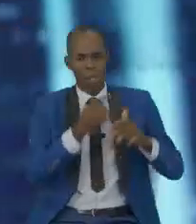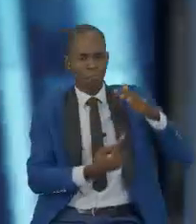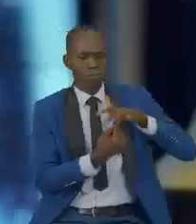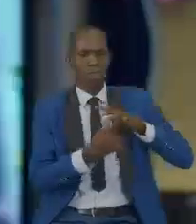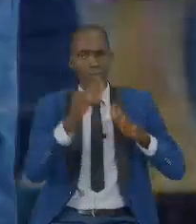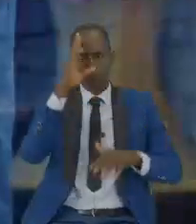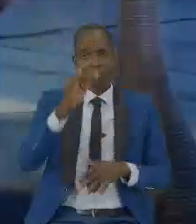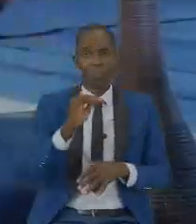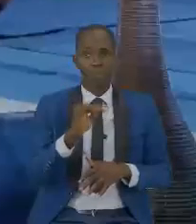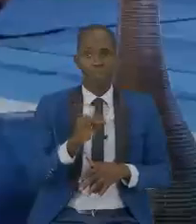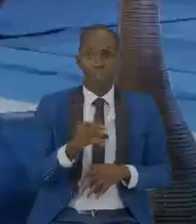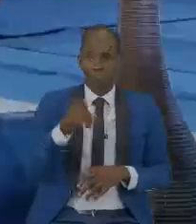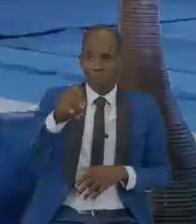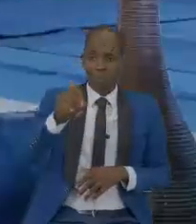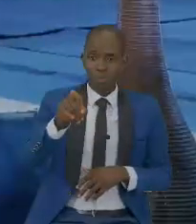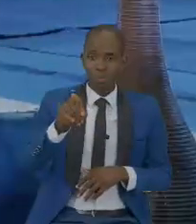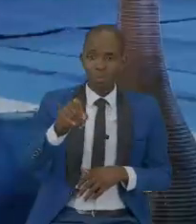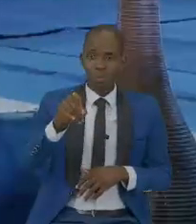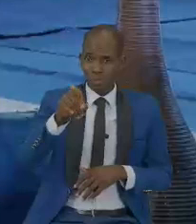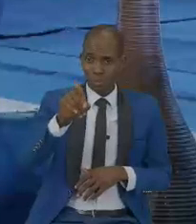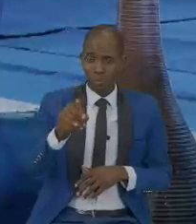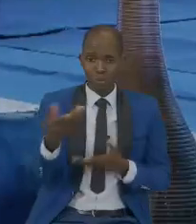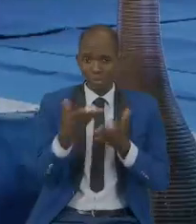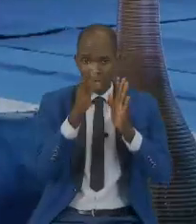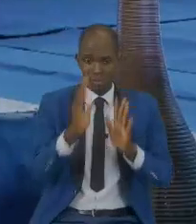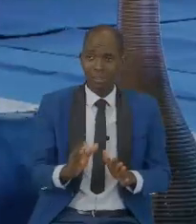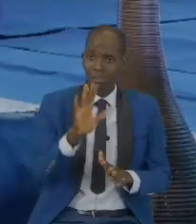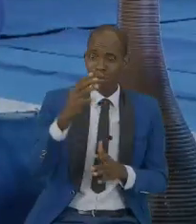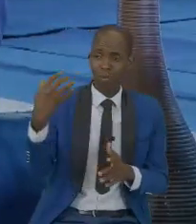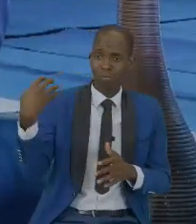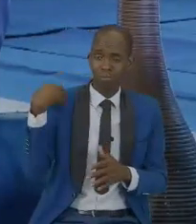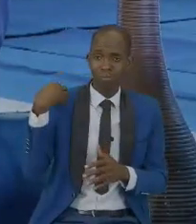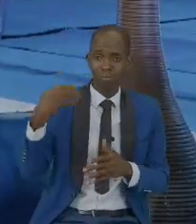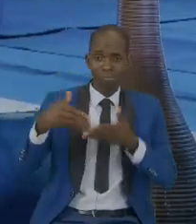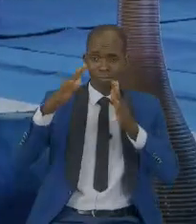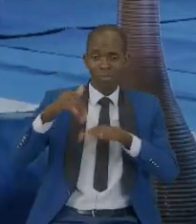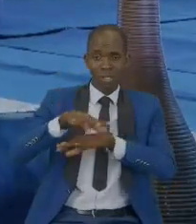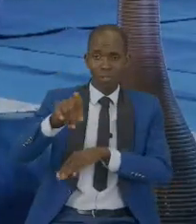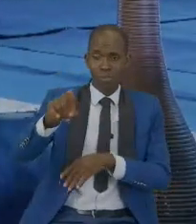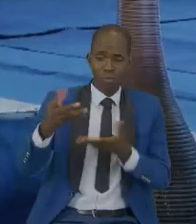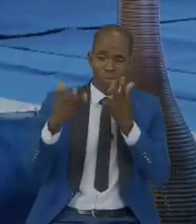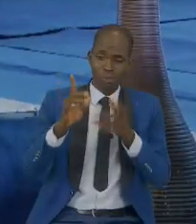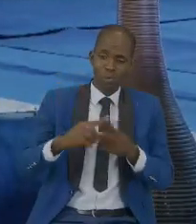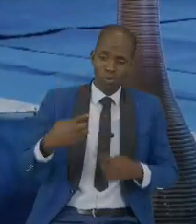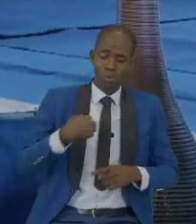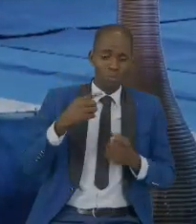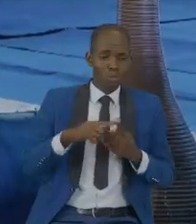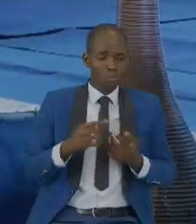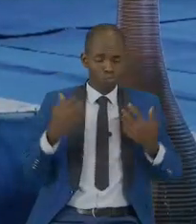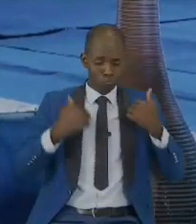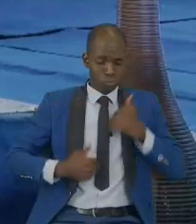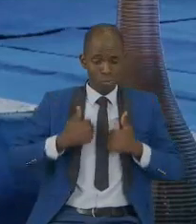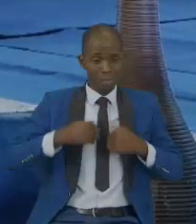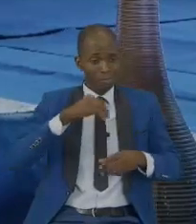say to me to go and wash in Jordan You know, a person who is guided to